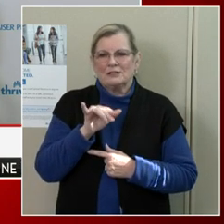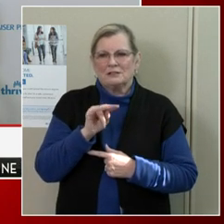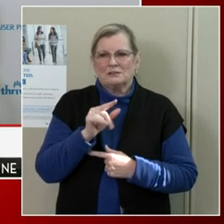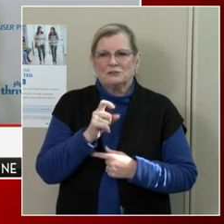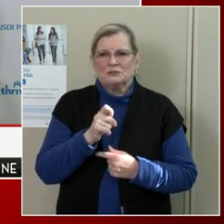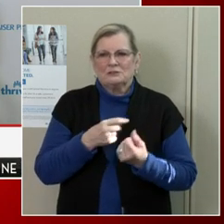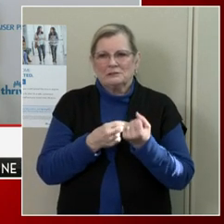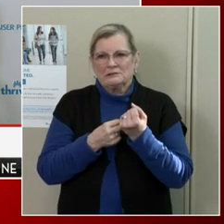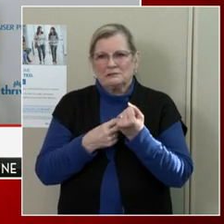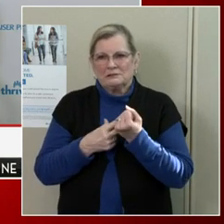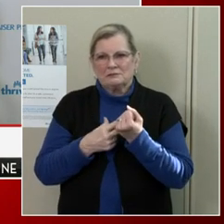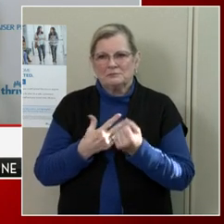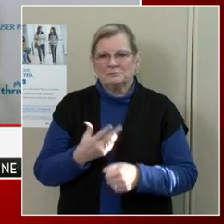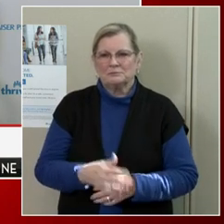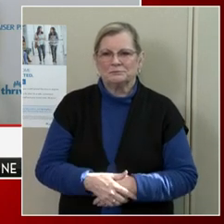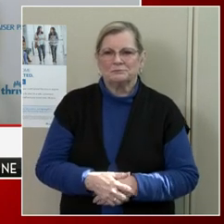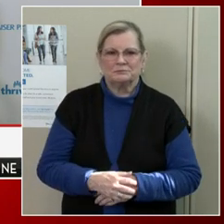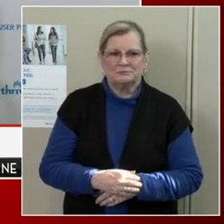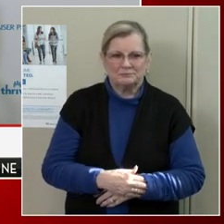You know, taking one in your right arm.